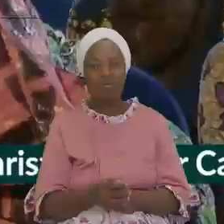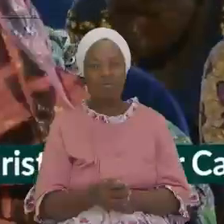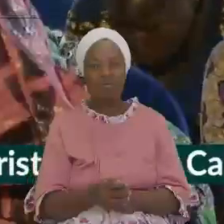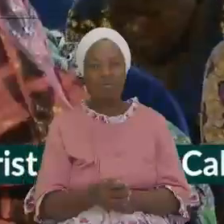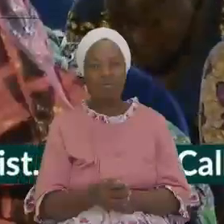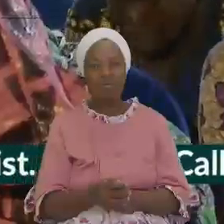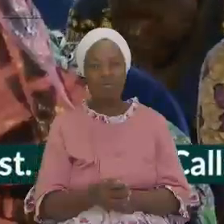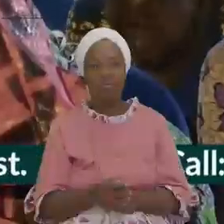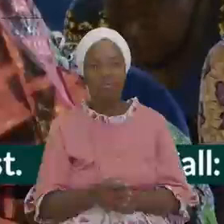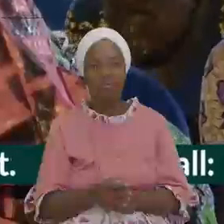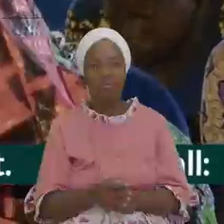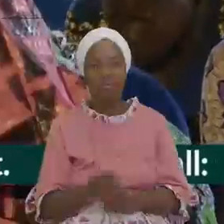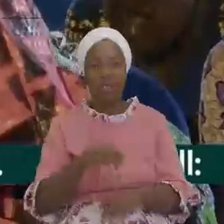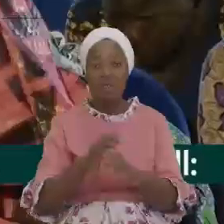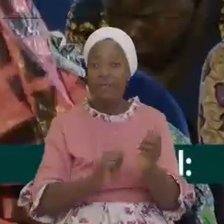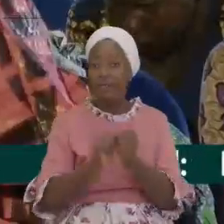At the far back,